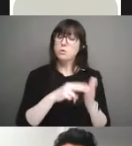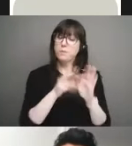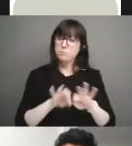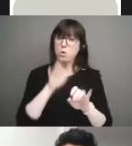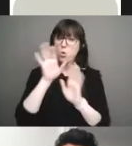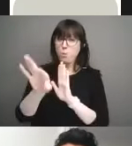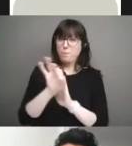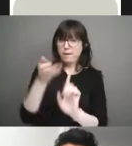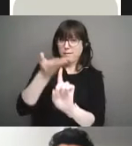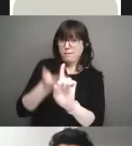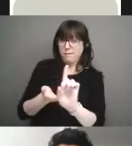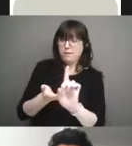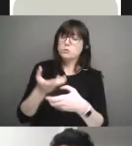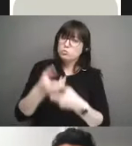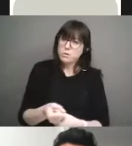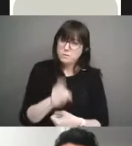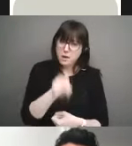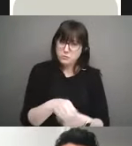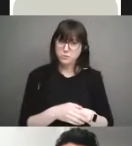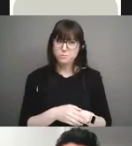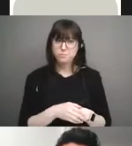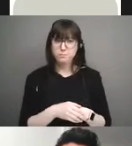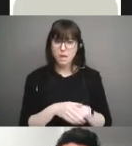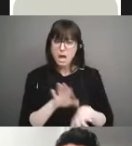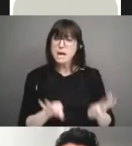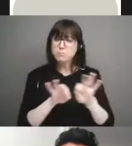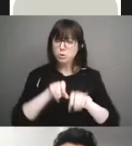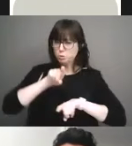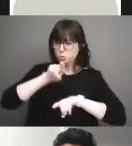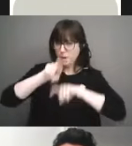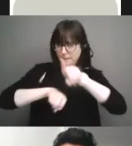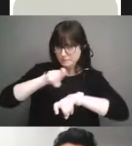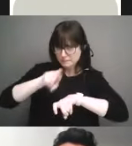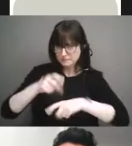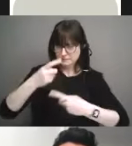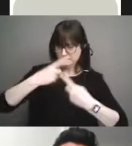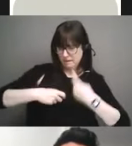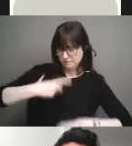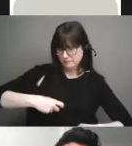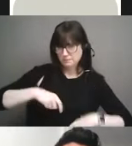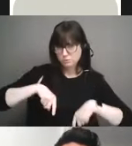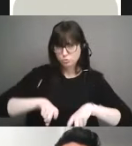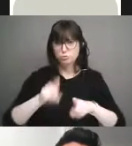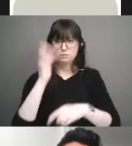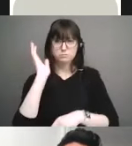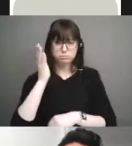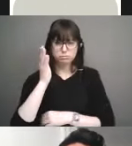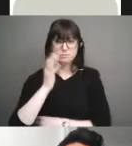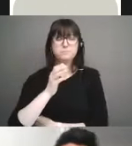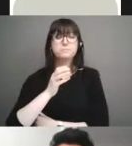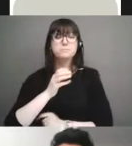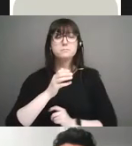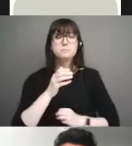your attorney. Here are some questions that you should be asking, and Kim was going through this as she was concluding her presentation,